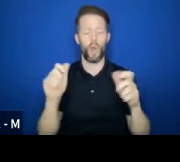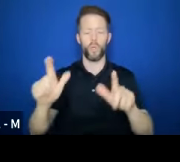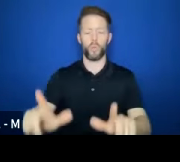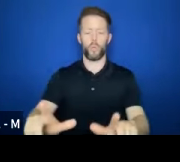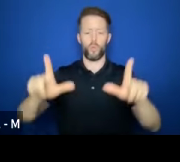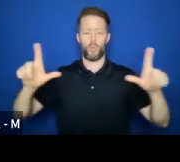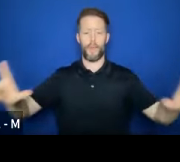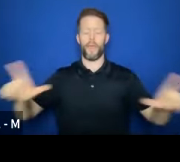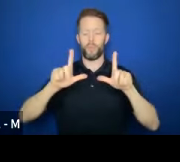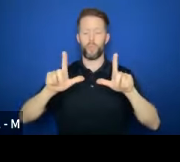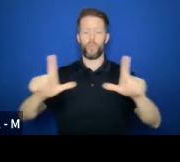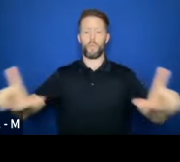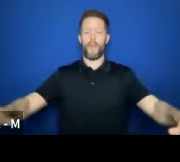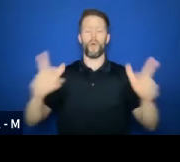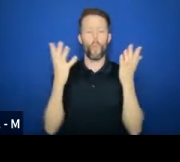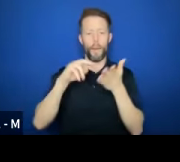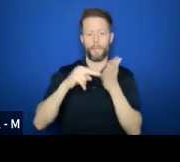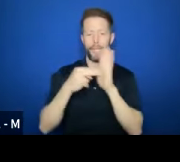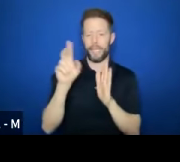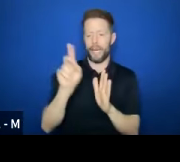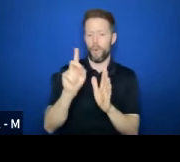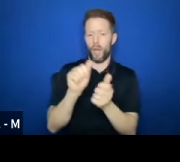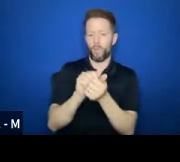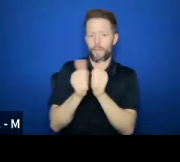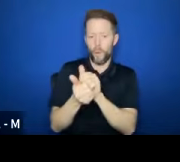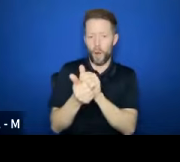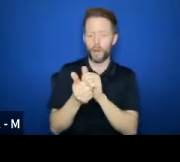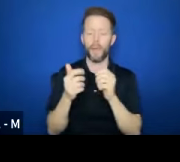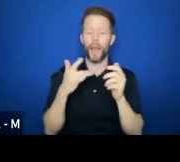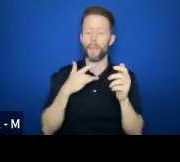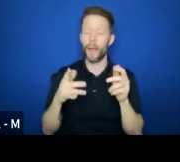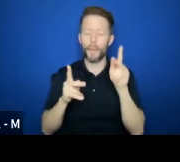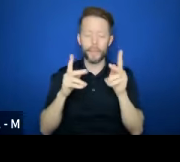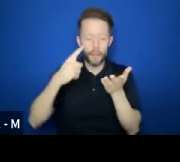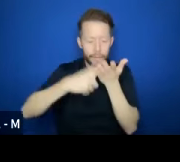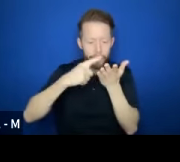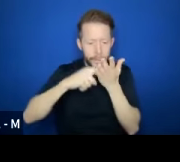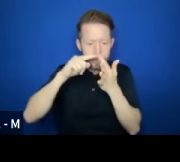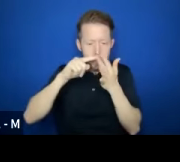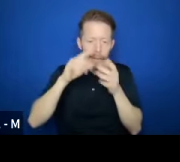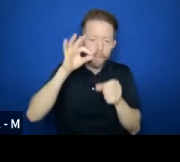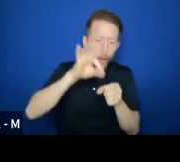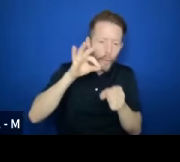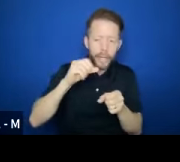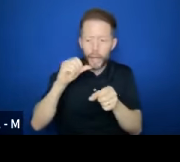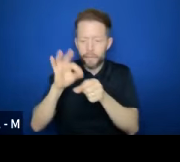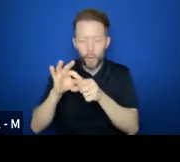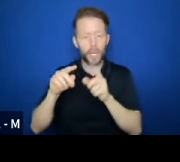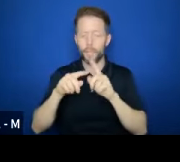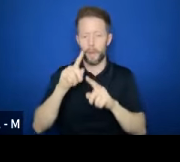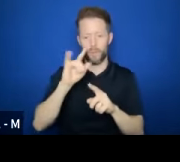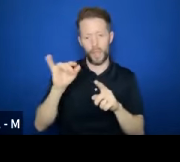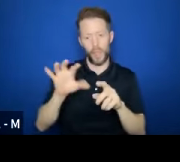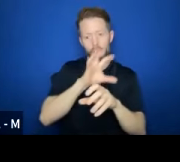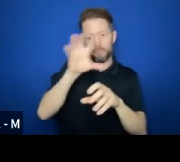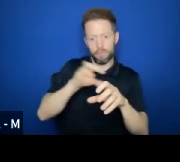by democratic reforms. So very often it's a very myopic kind of conversation about just voting or not voting, but in fact, it means a lot more